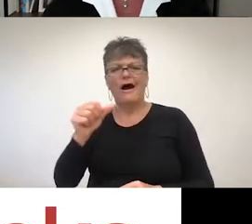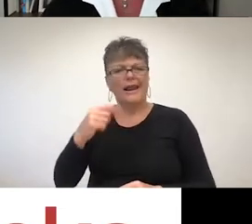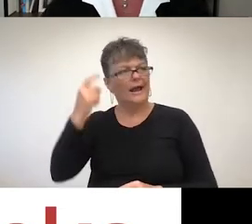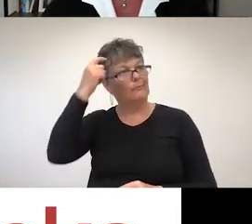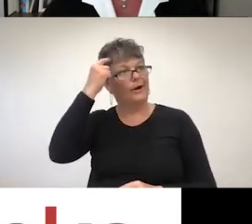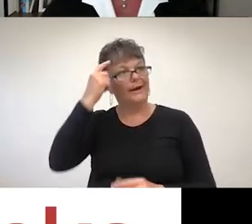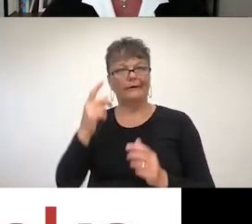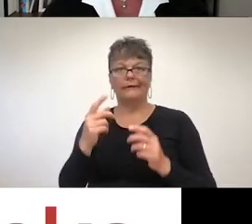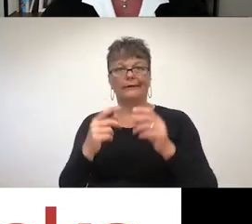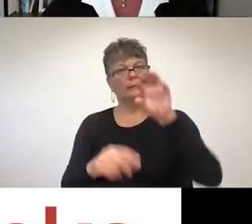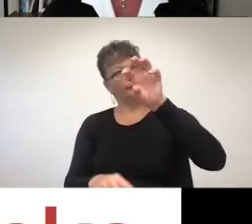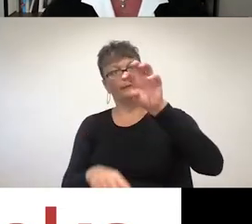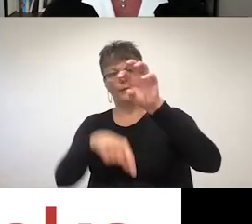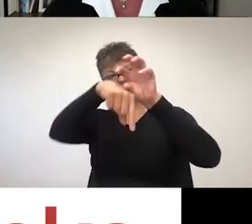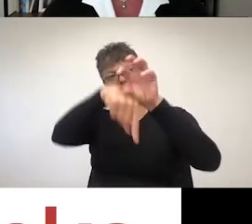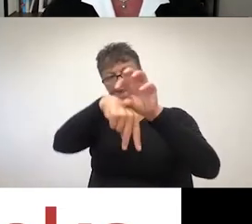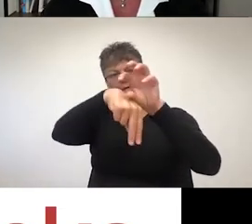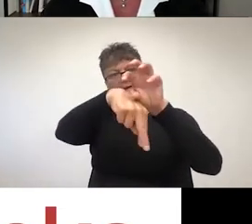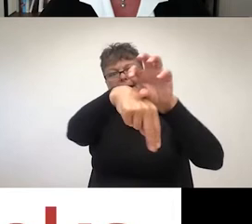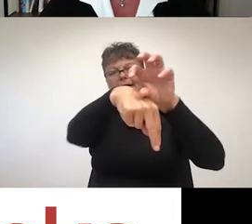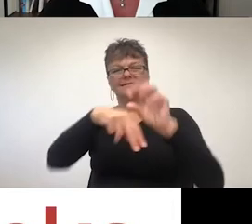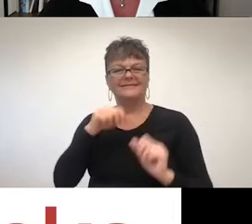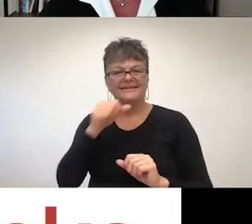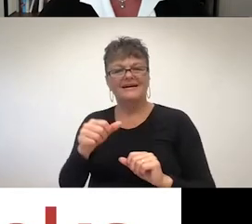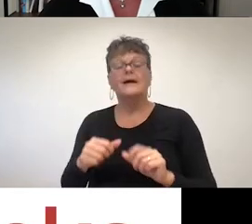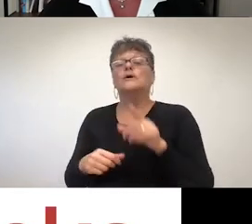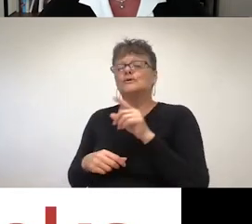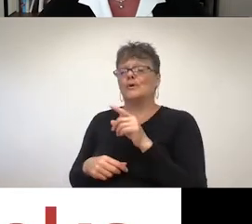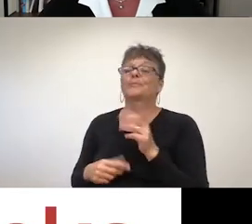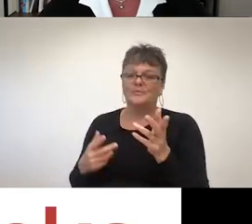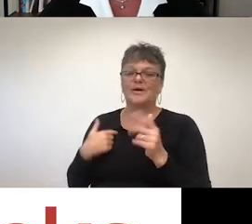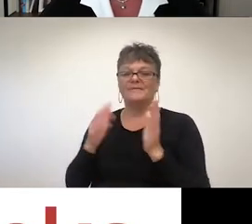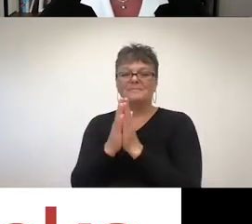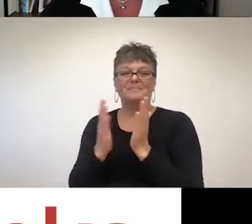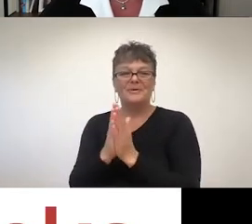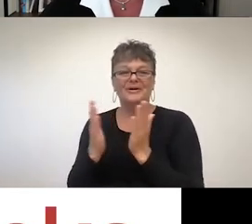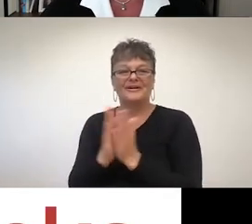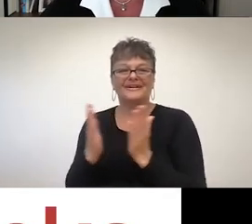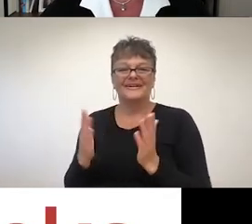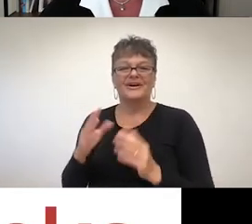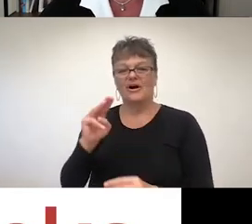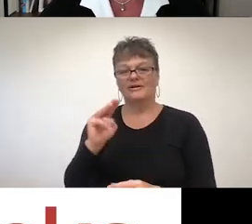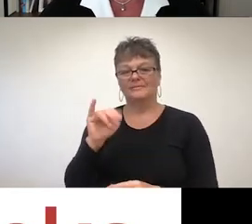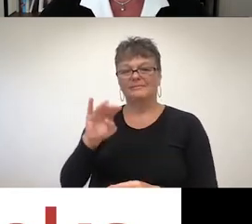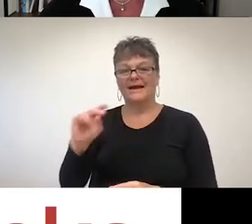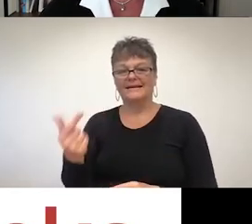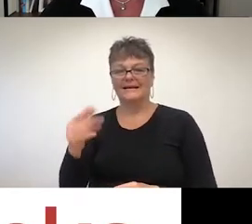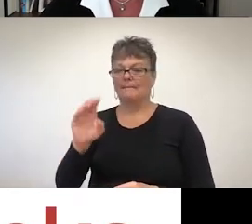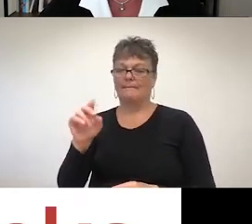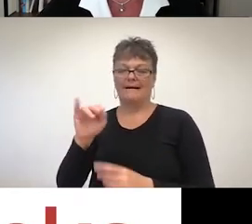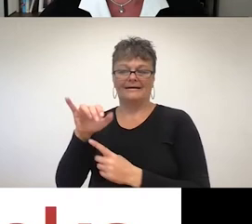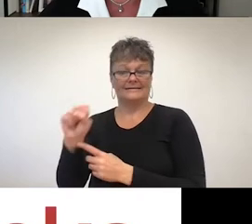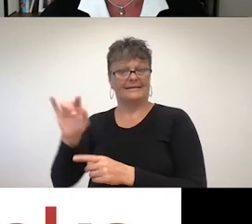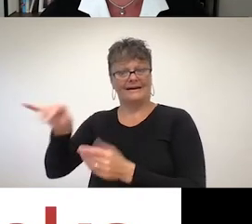students. This is from a new book called Minding Bodies, and it's all about the physicality of learning. And Susan Roth, the author, encourages us to